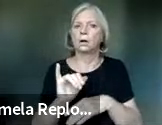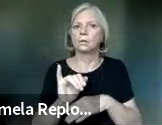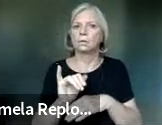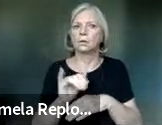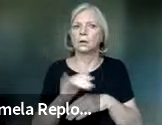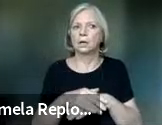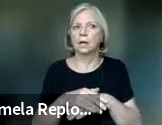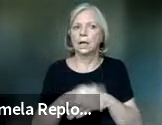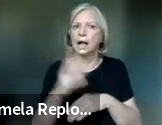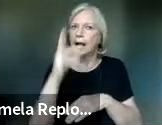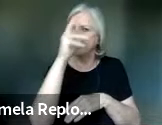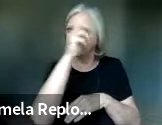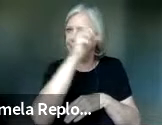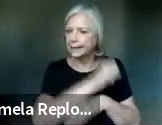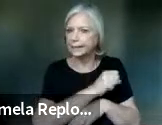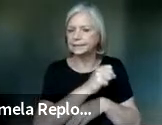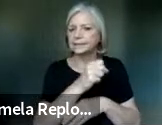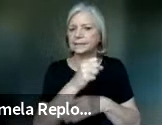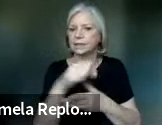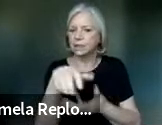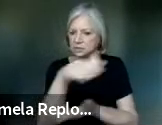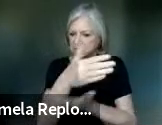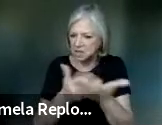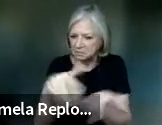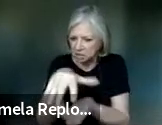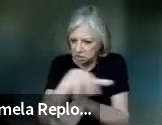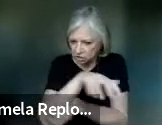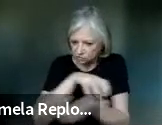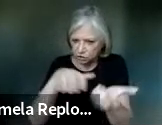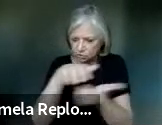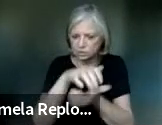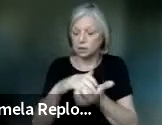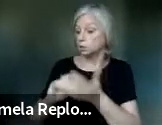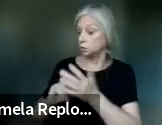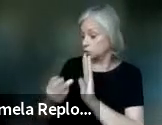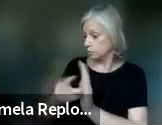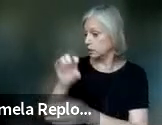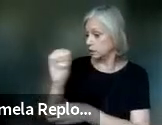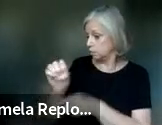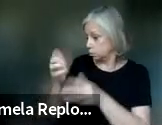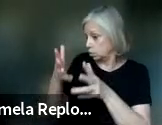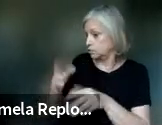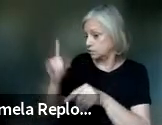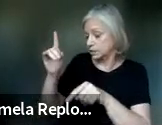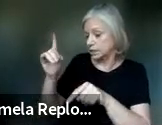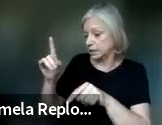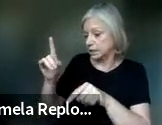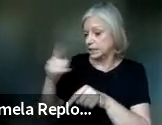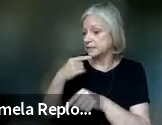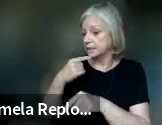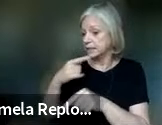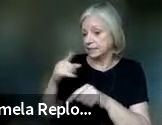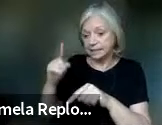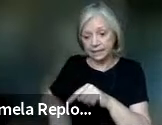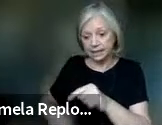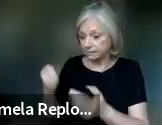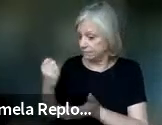I guess there may still be some lingering confusion about. So employers cannot confirm who isn't vaccinated,